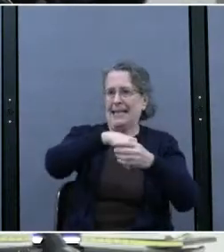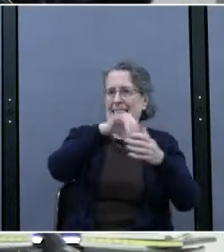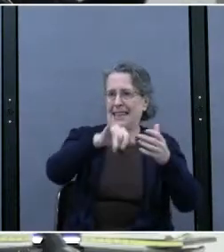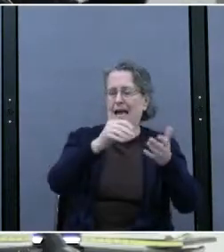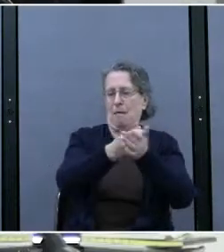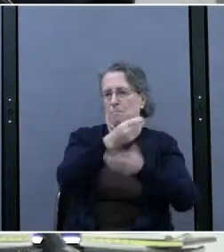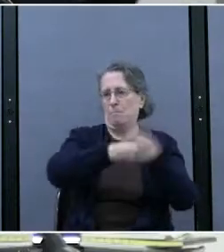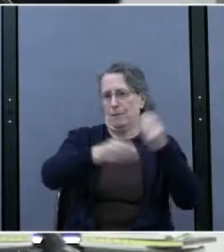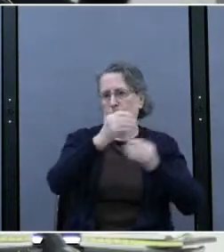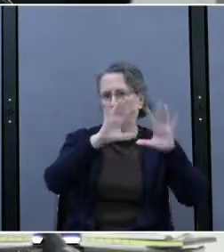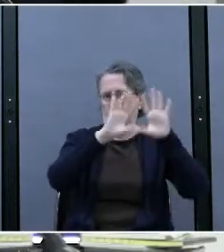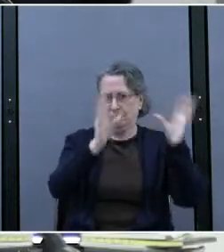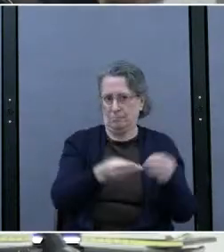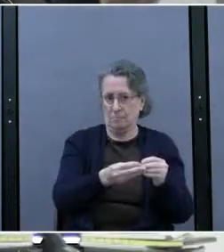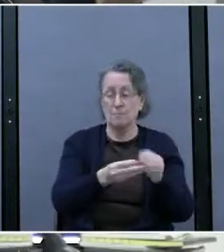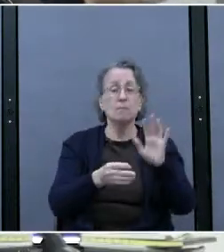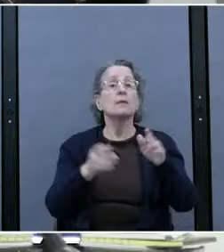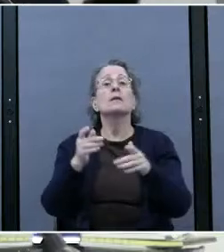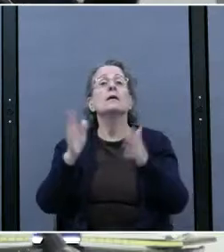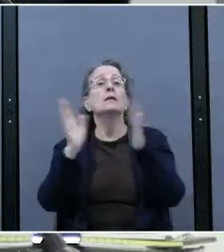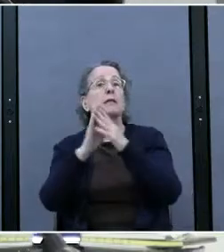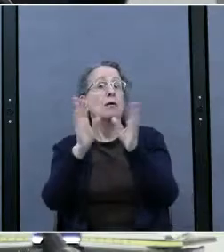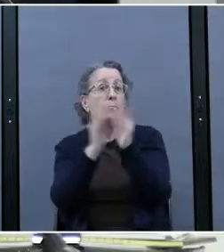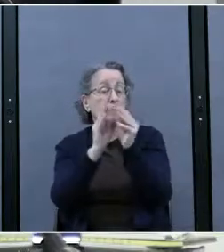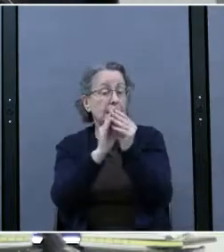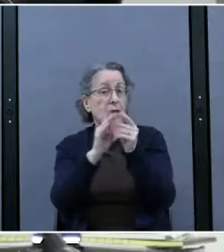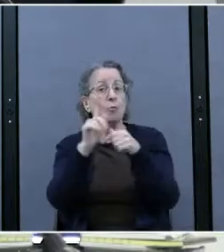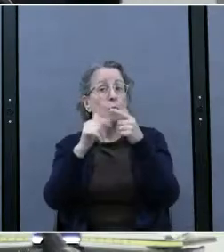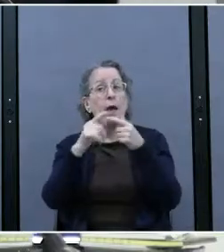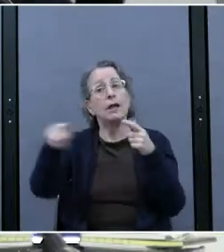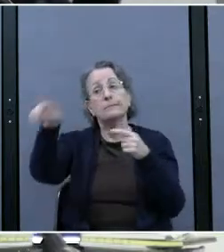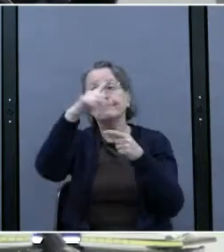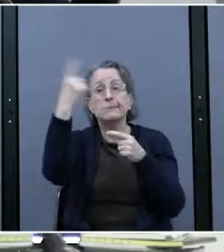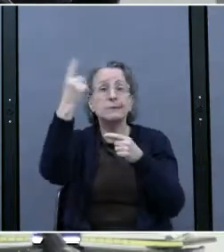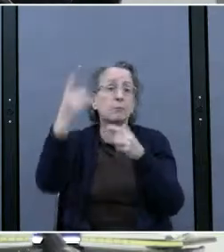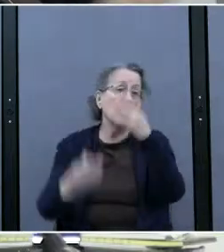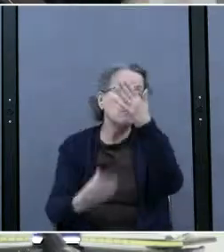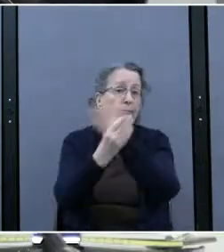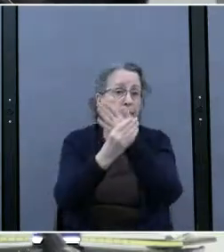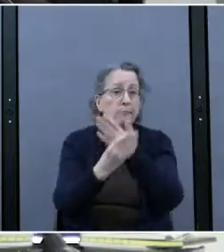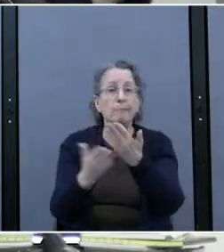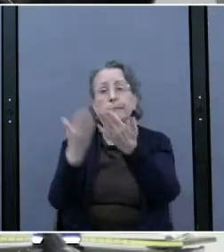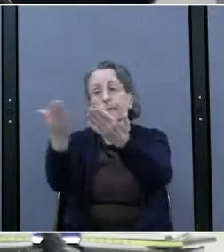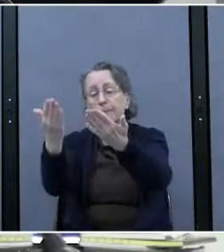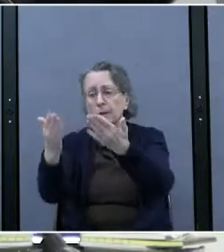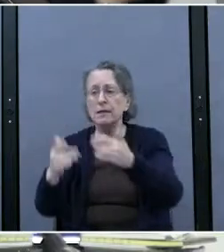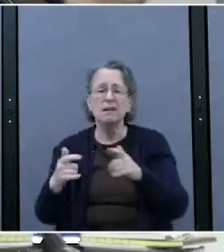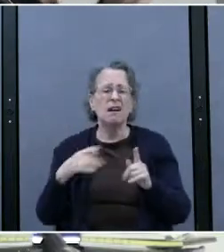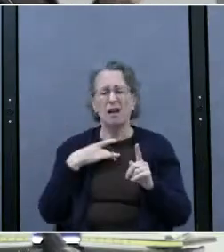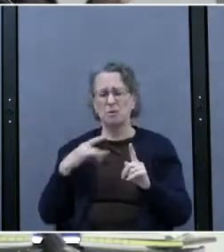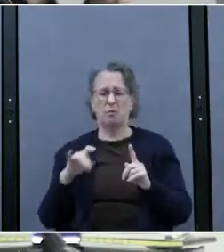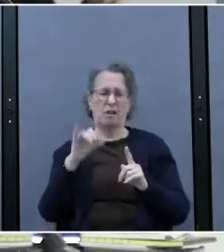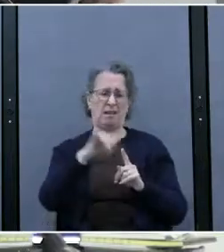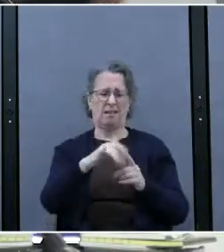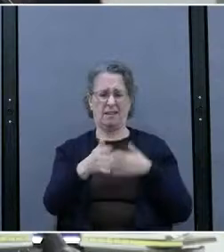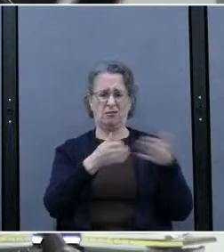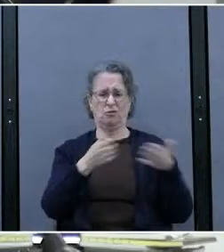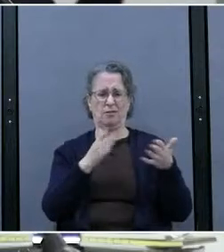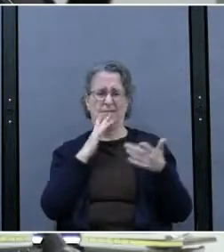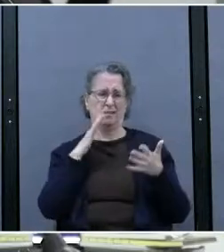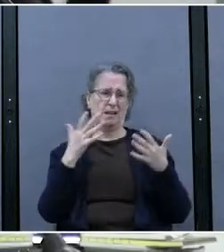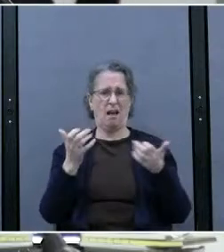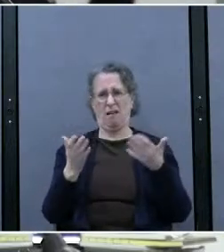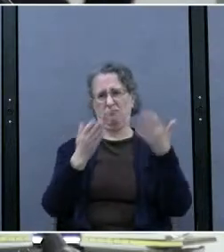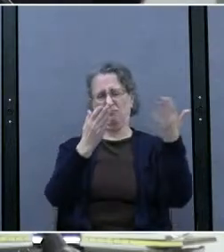have amendments at town meeting, and you may say, I don't like some certain service, and you move